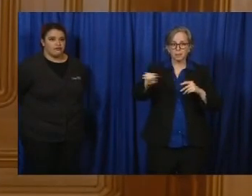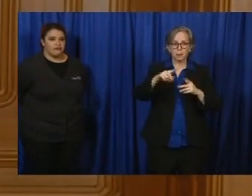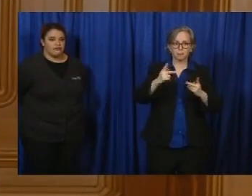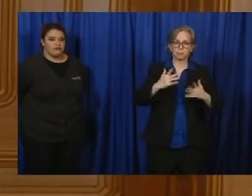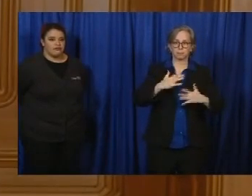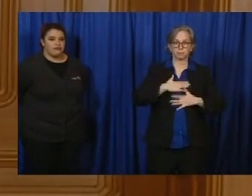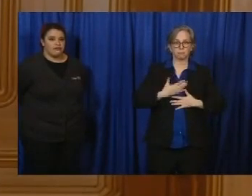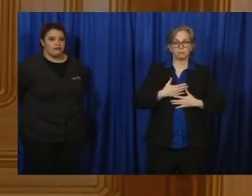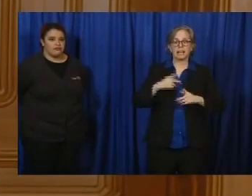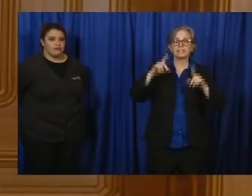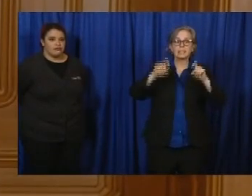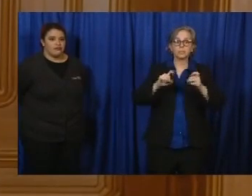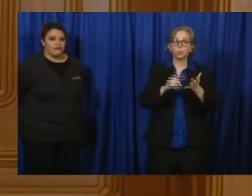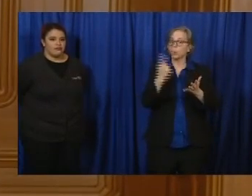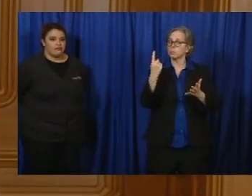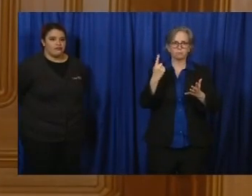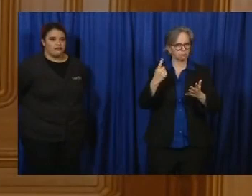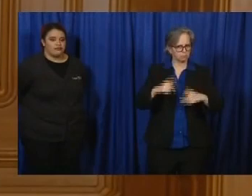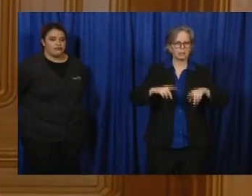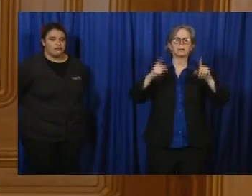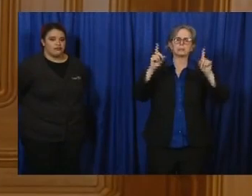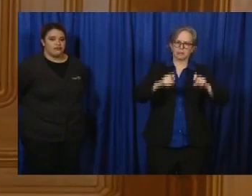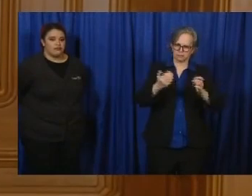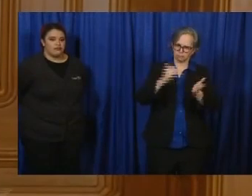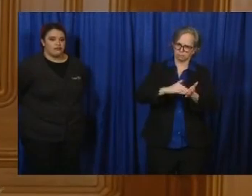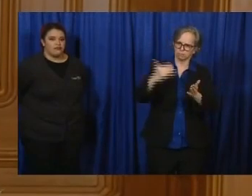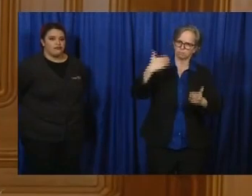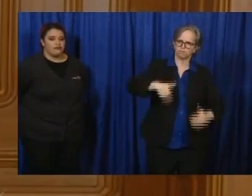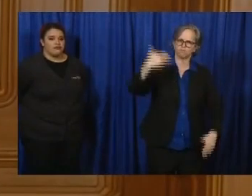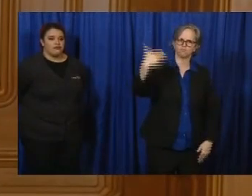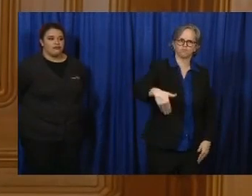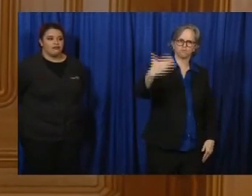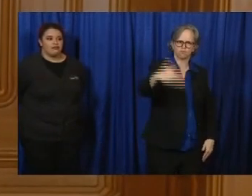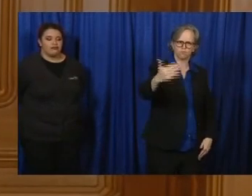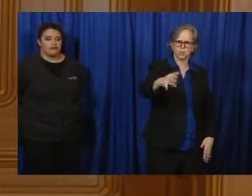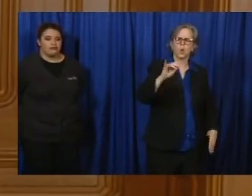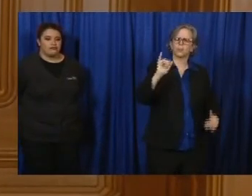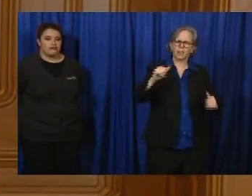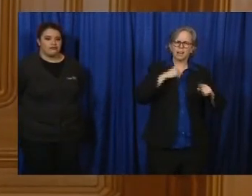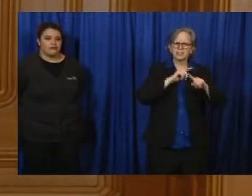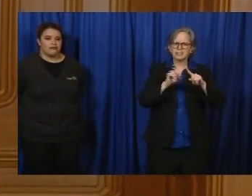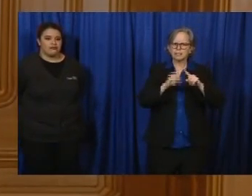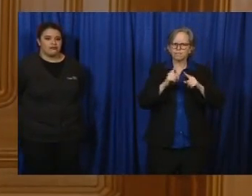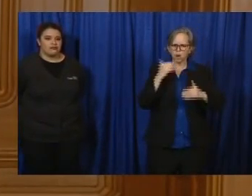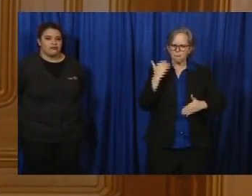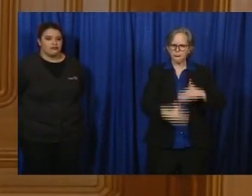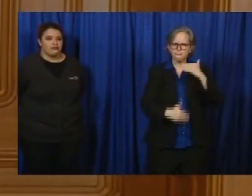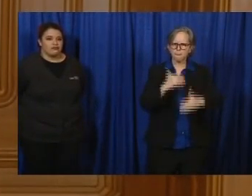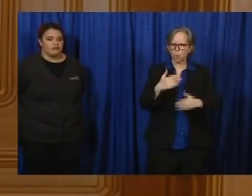going to take place. So these are all things that